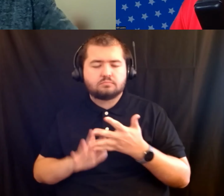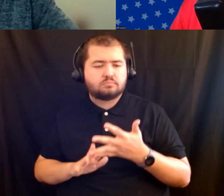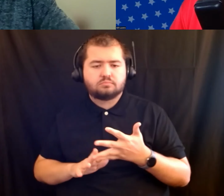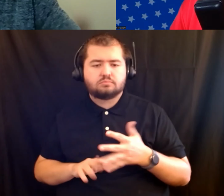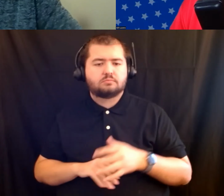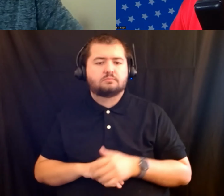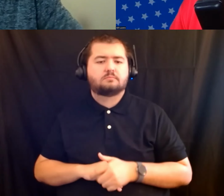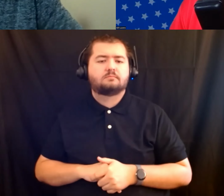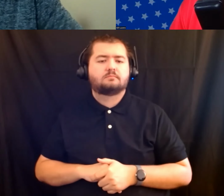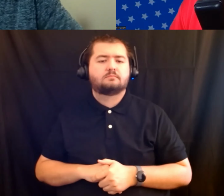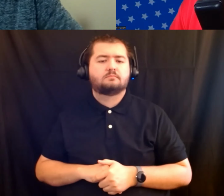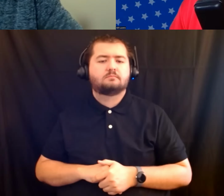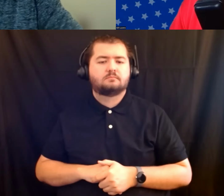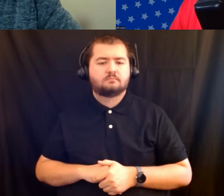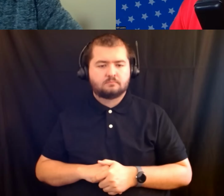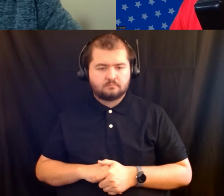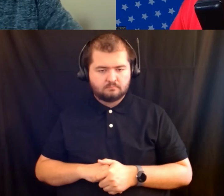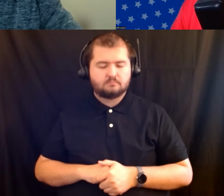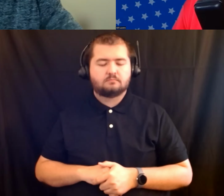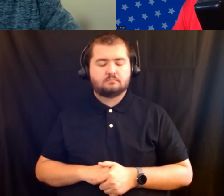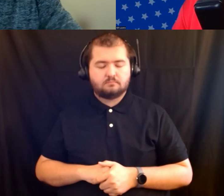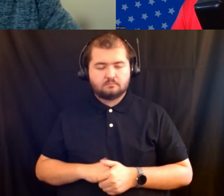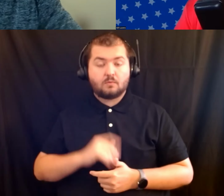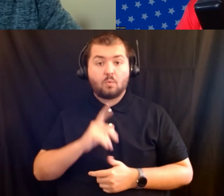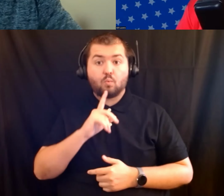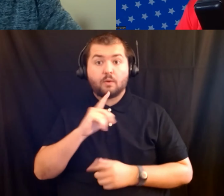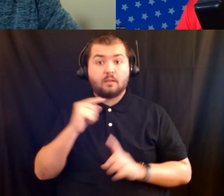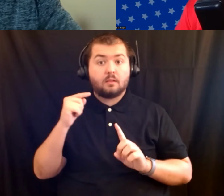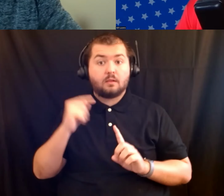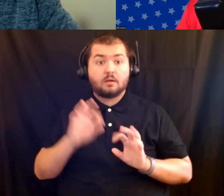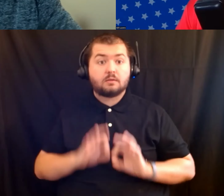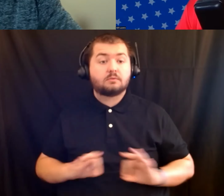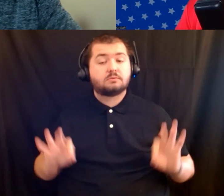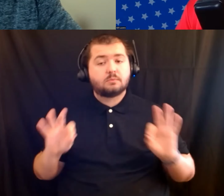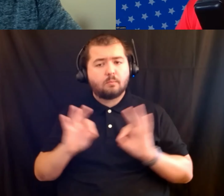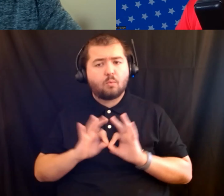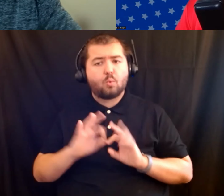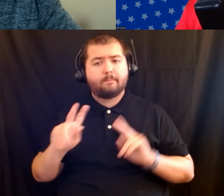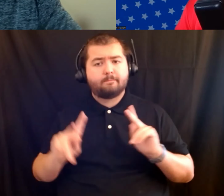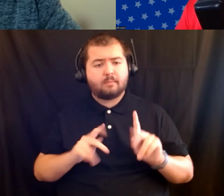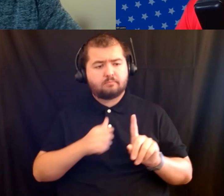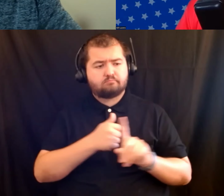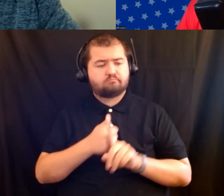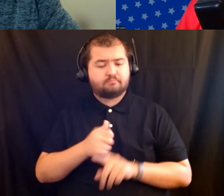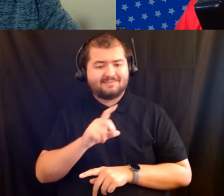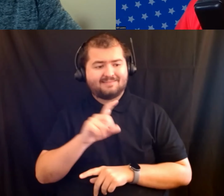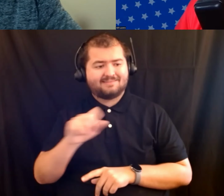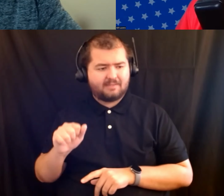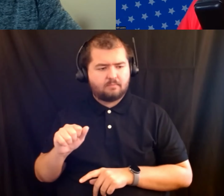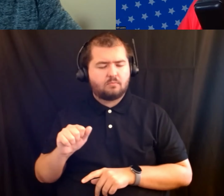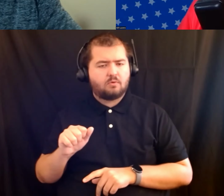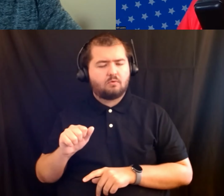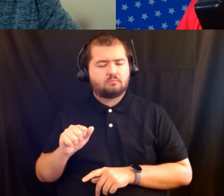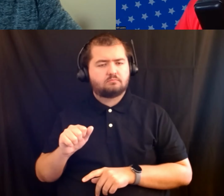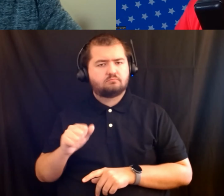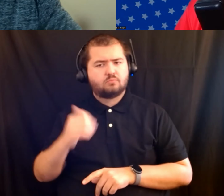We just want to make sure that people with disabilities have good information and that